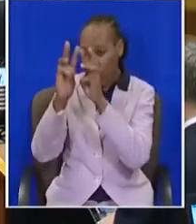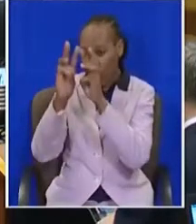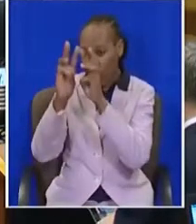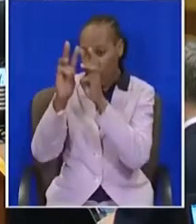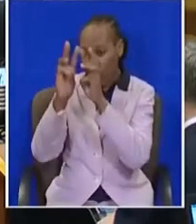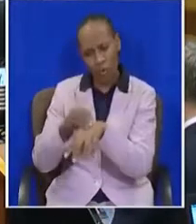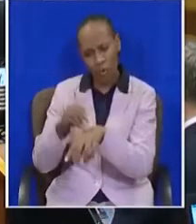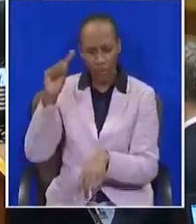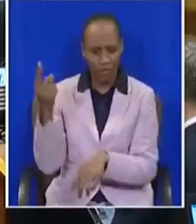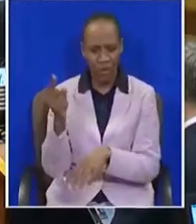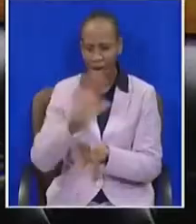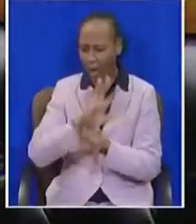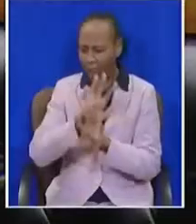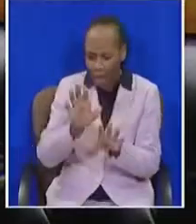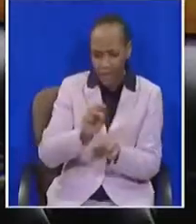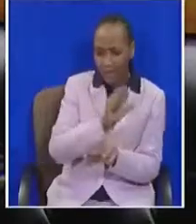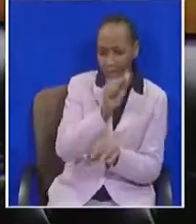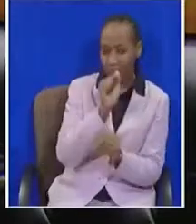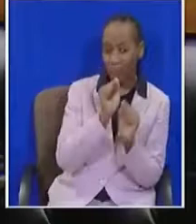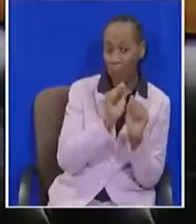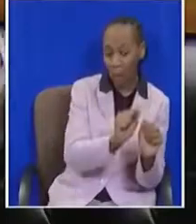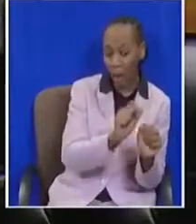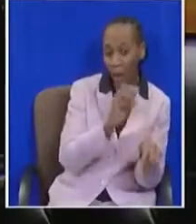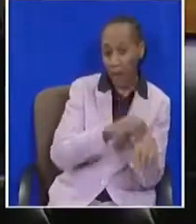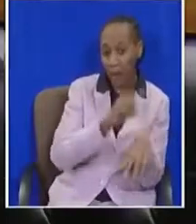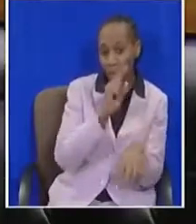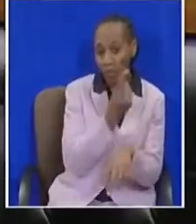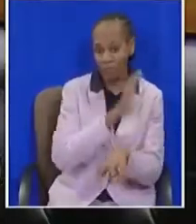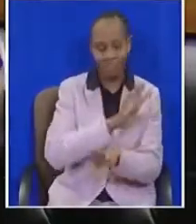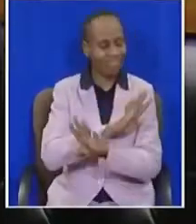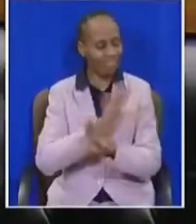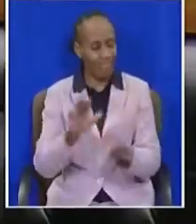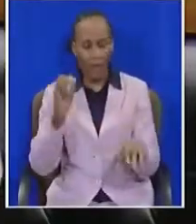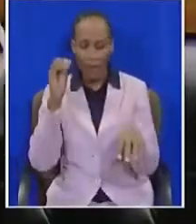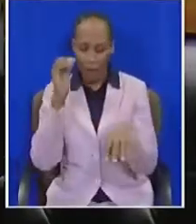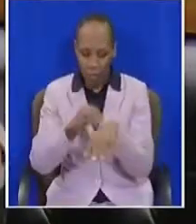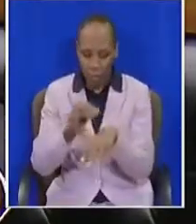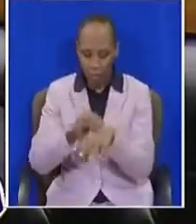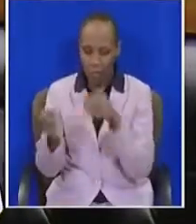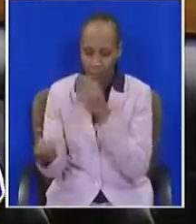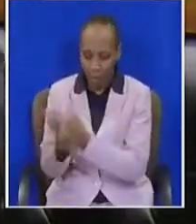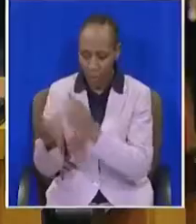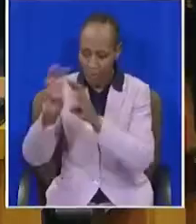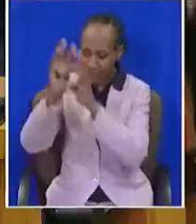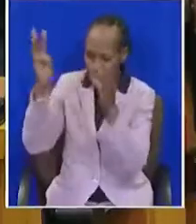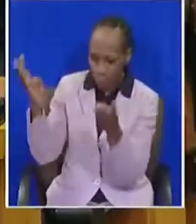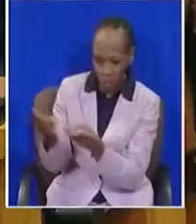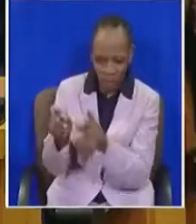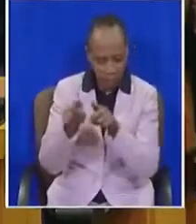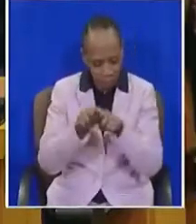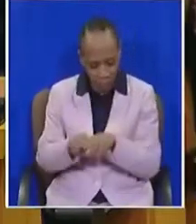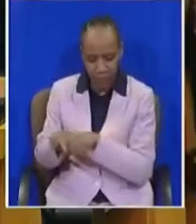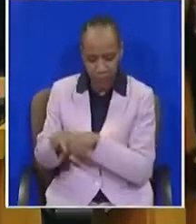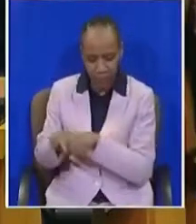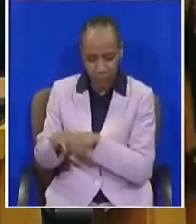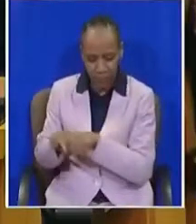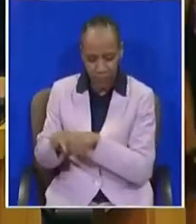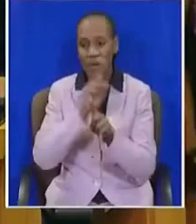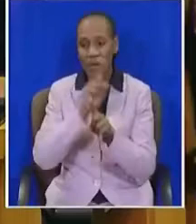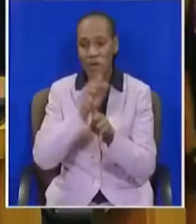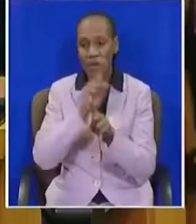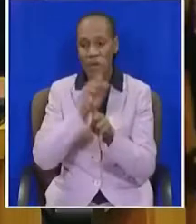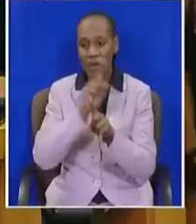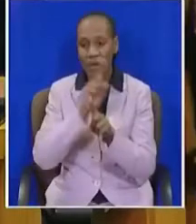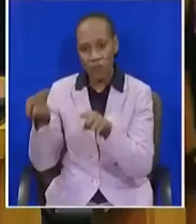It's not a South African problem only. It's a problem that faces the world for a variety of reasons, which we